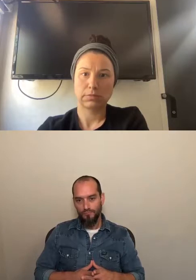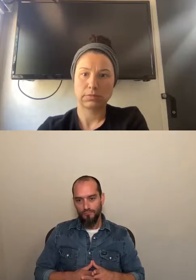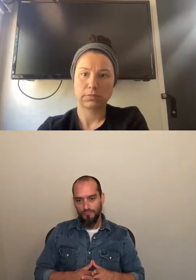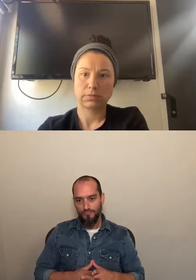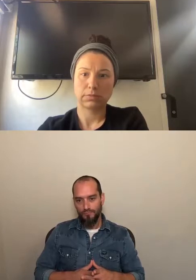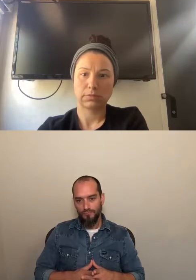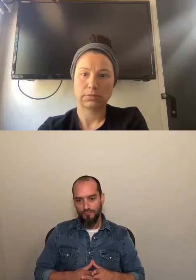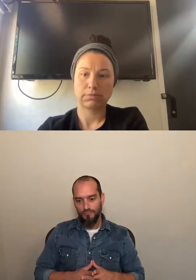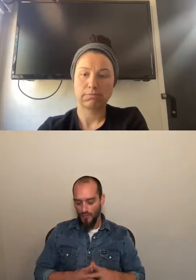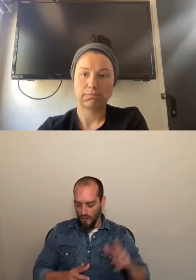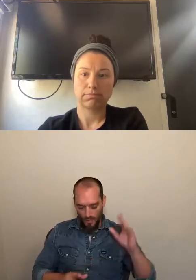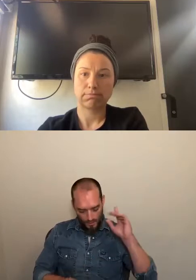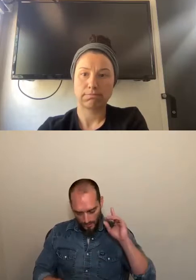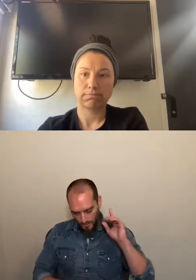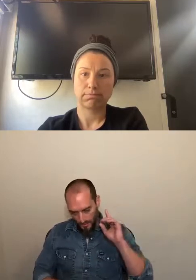with integrity.